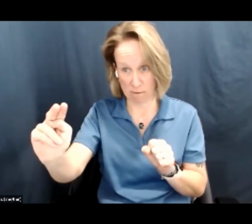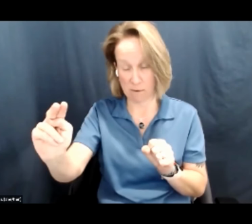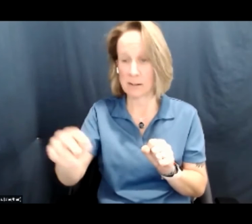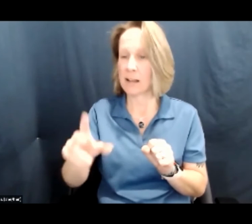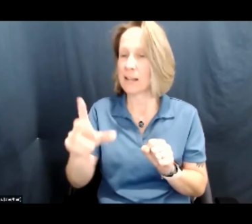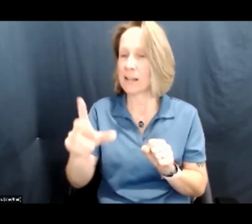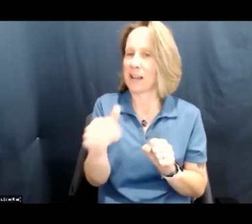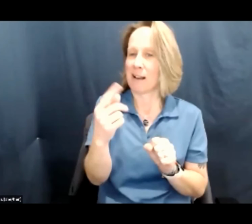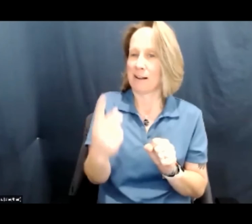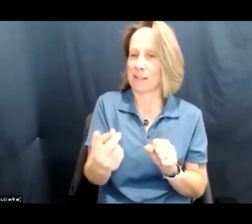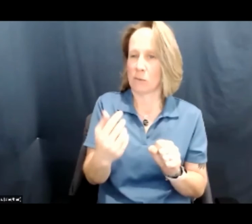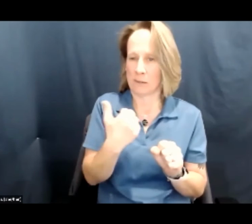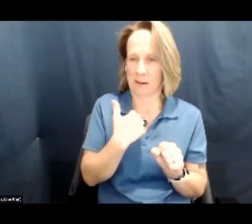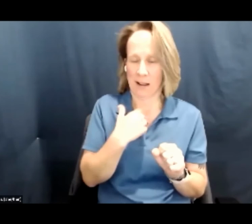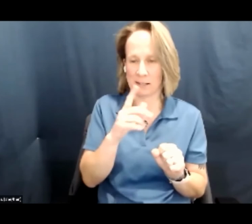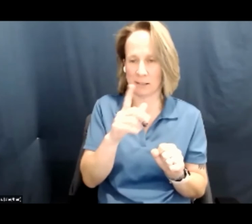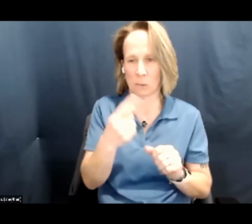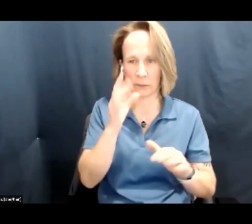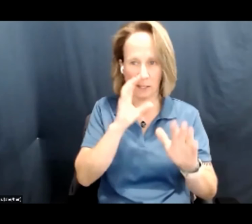big L.